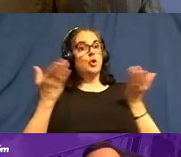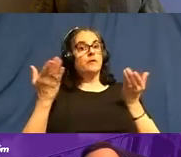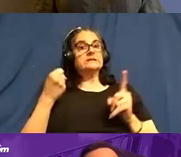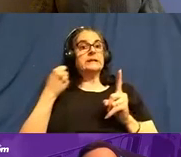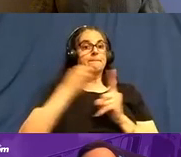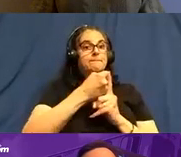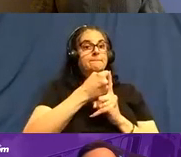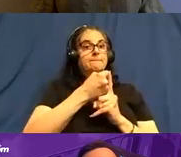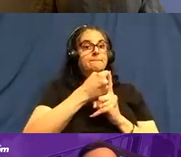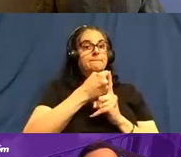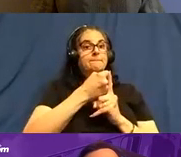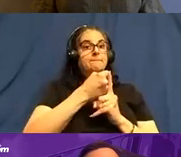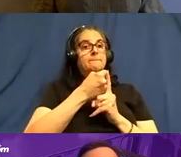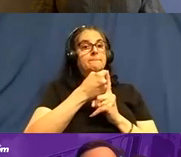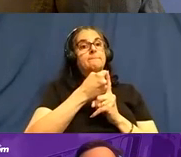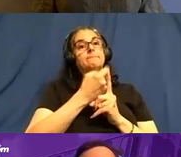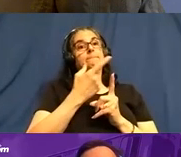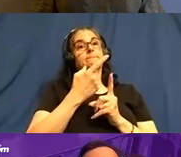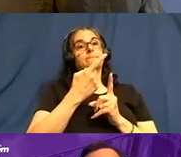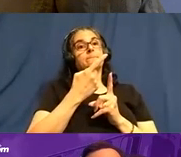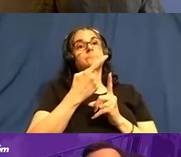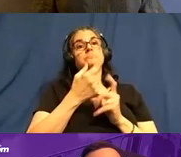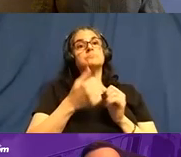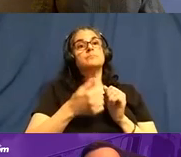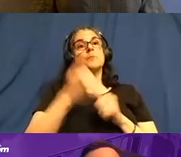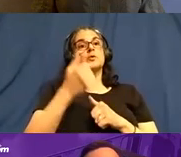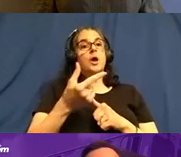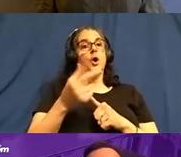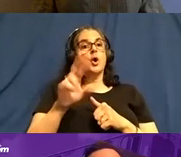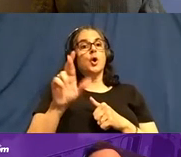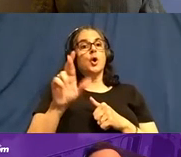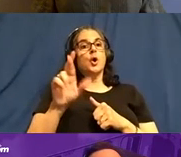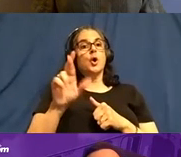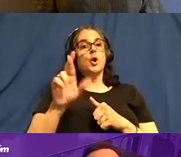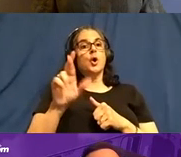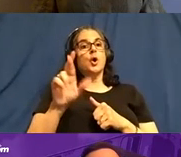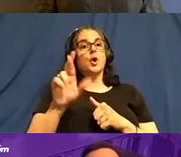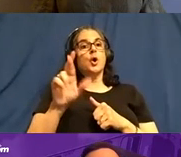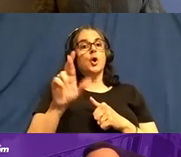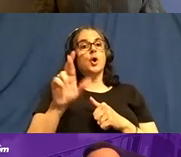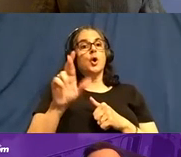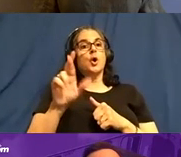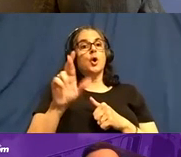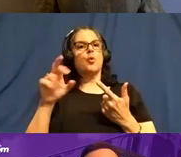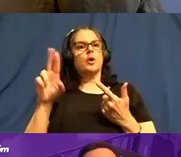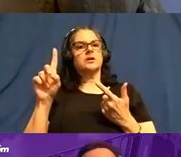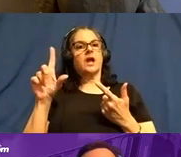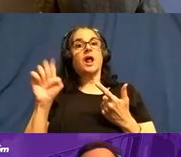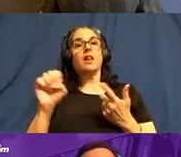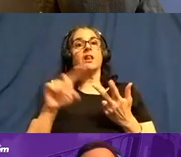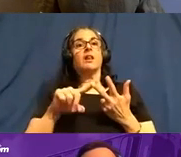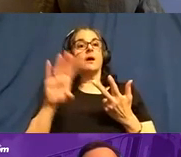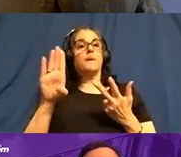Granville, Thorndale, and Bryn Mawr stations. And I'll walk through this a little bit. If you're looking for more detail, the service alerts are